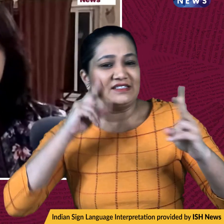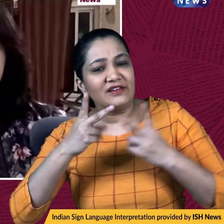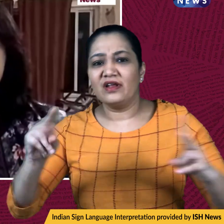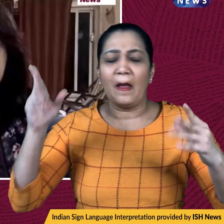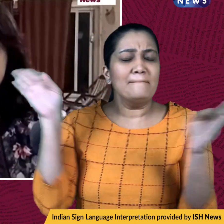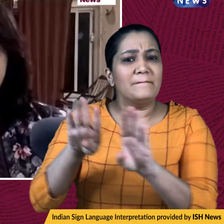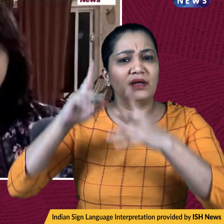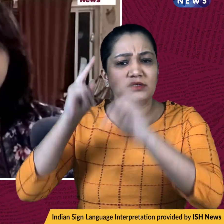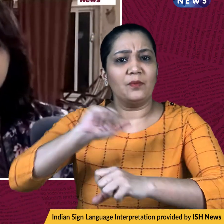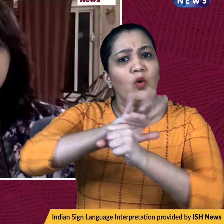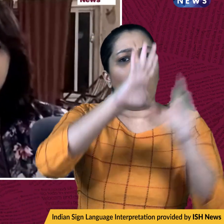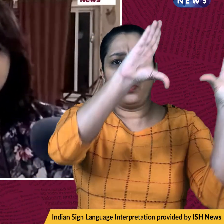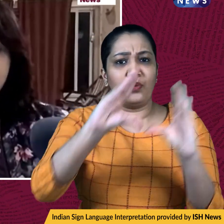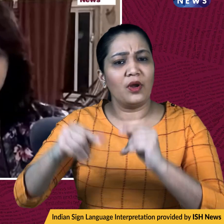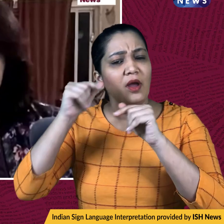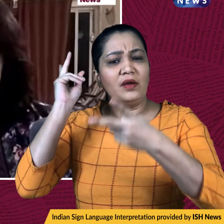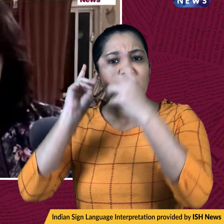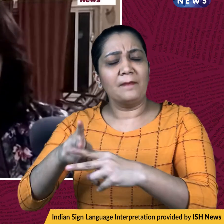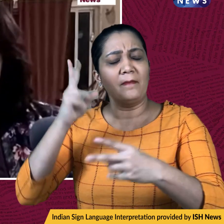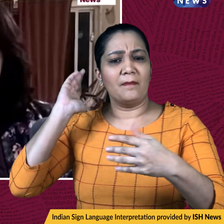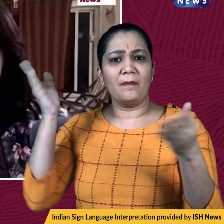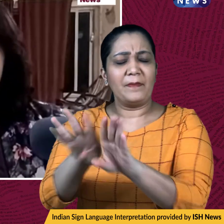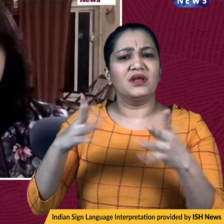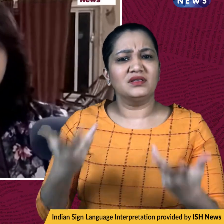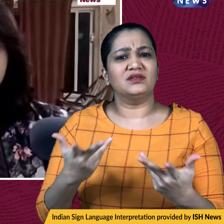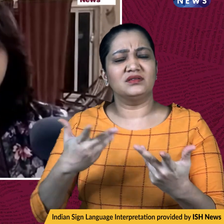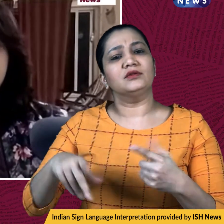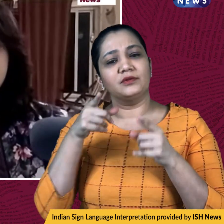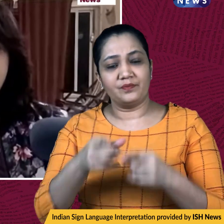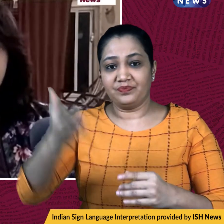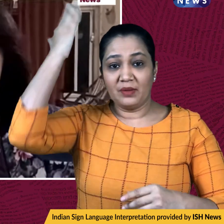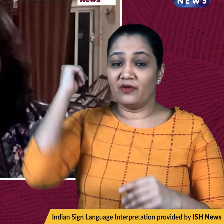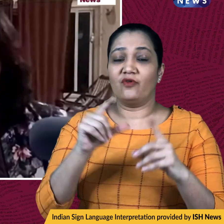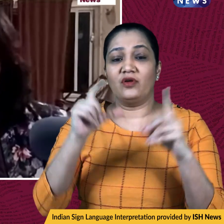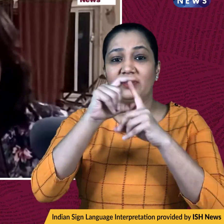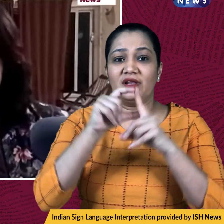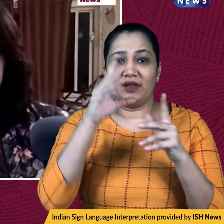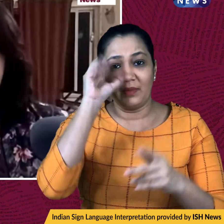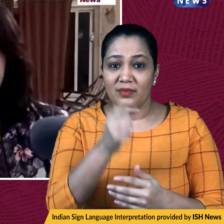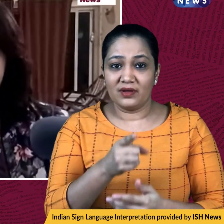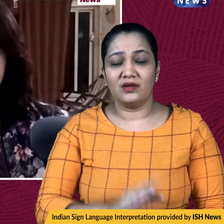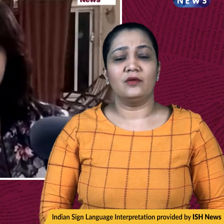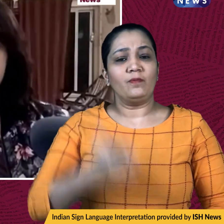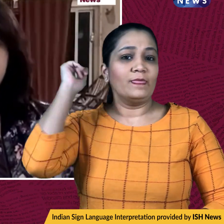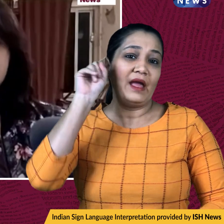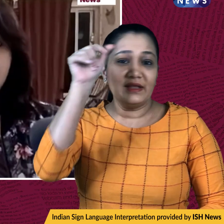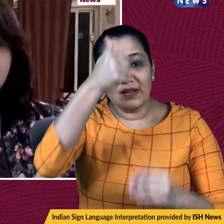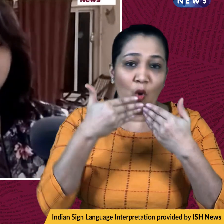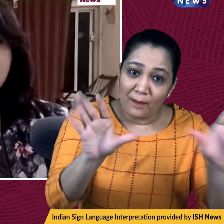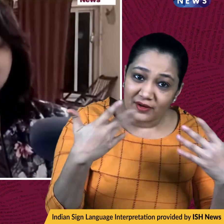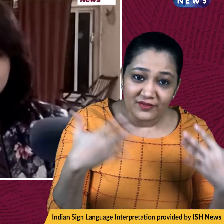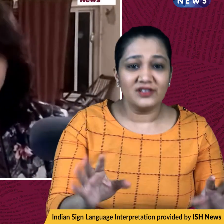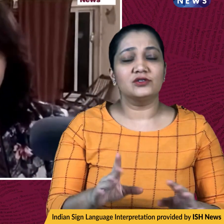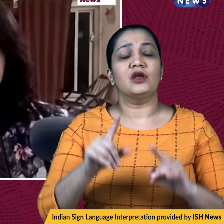as COVID cases are declining in the national capital. Earlier, if you remember, Delhi had also lifted its weekend curfew and also